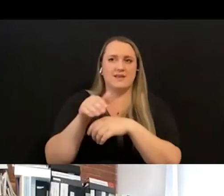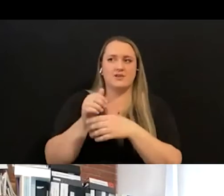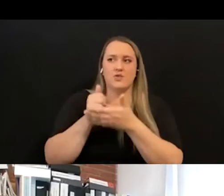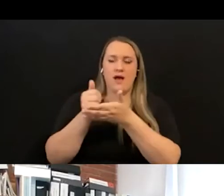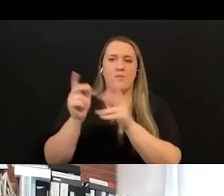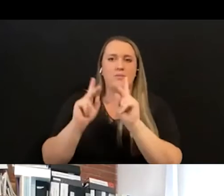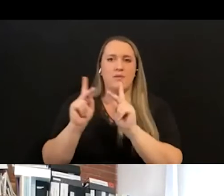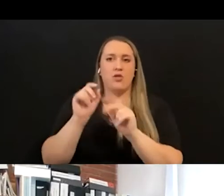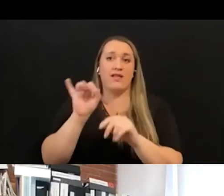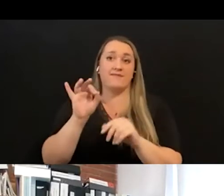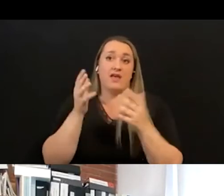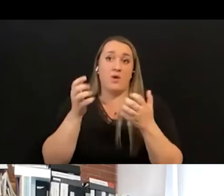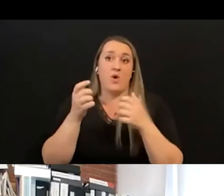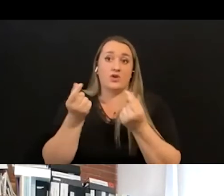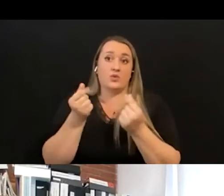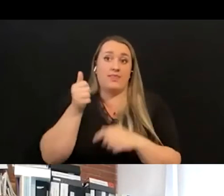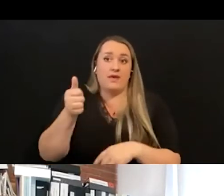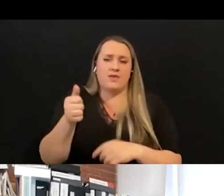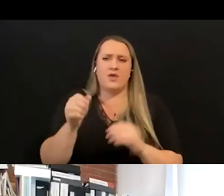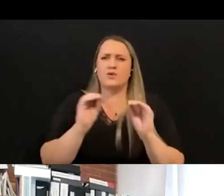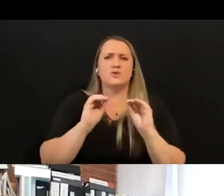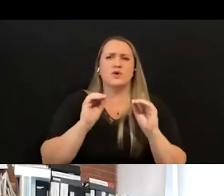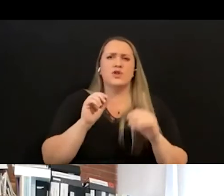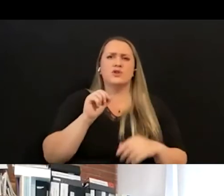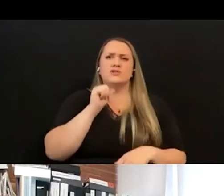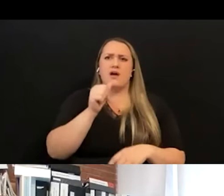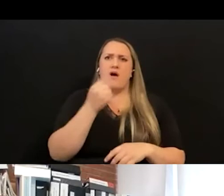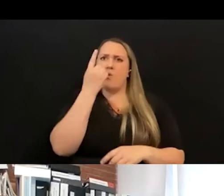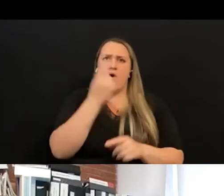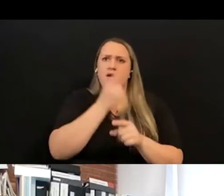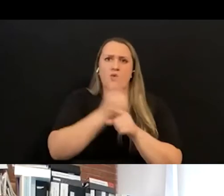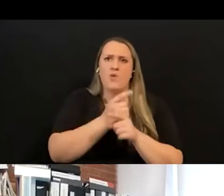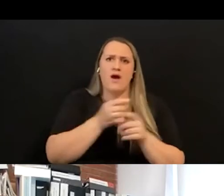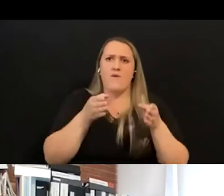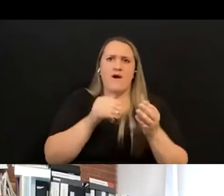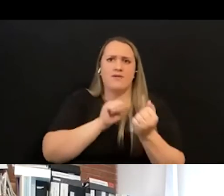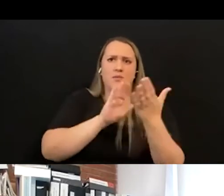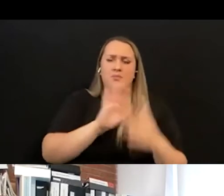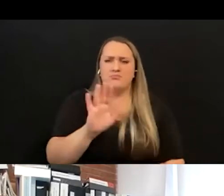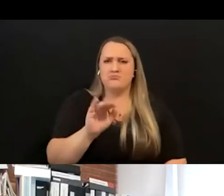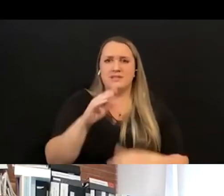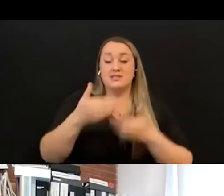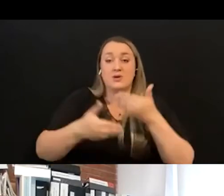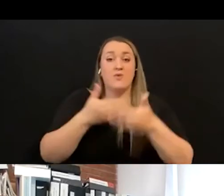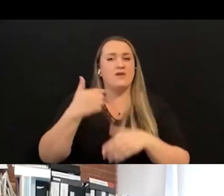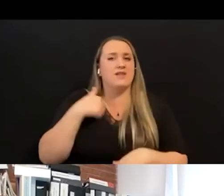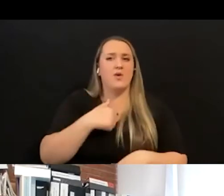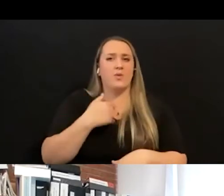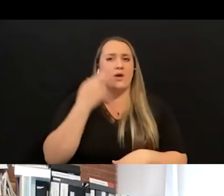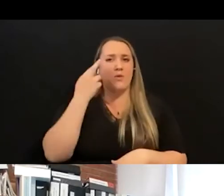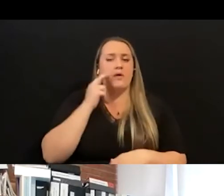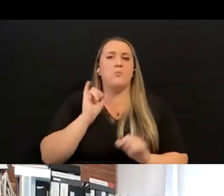themselves. And like, there's no one particular way to do it, but, you know, this is the process that we found works for us. And